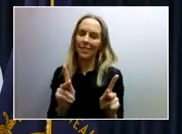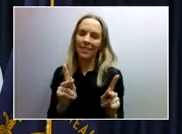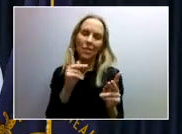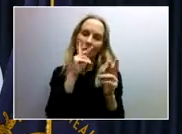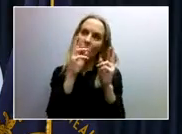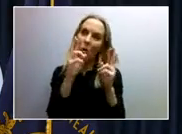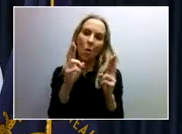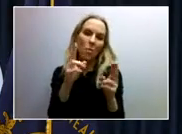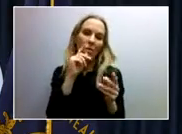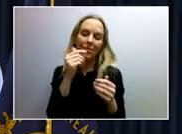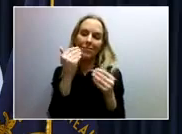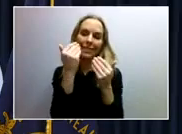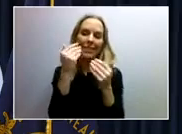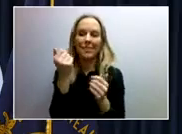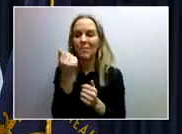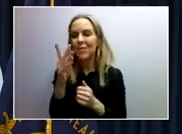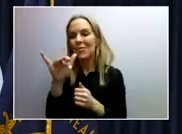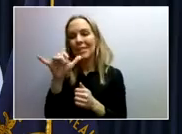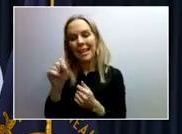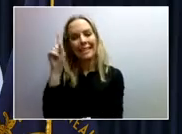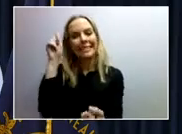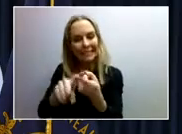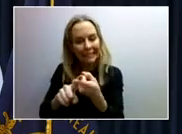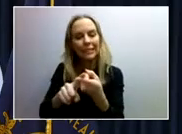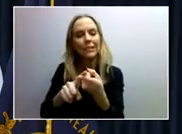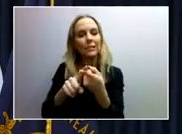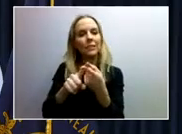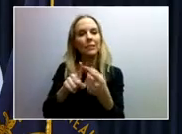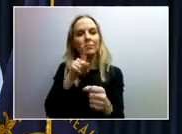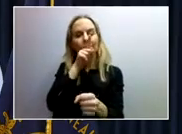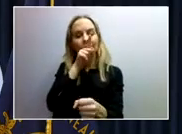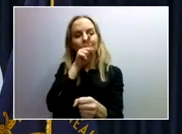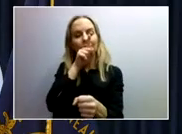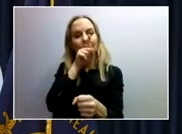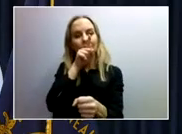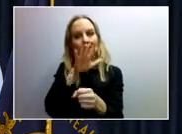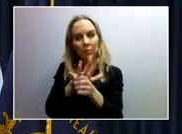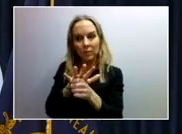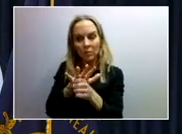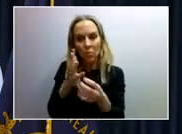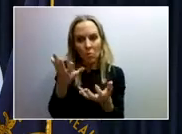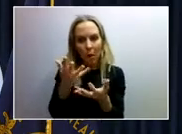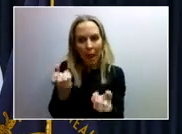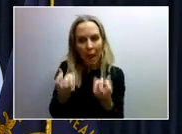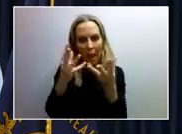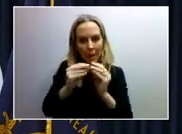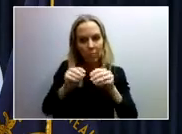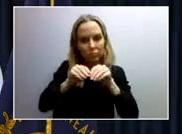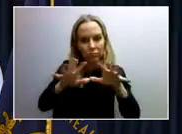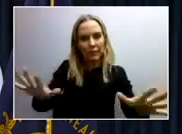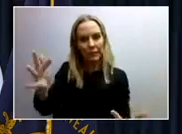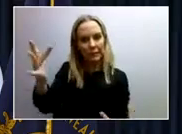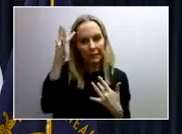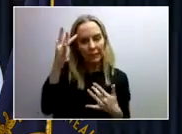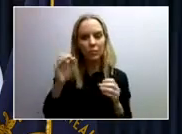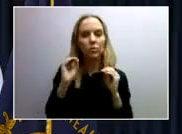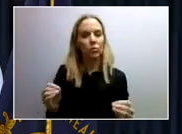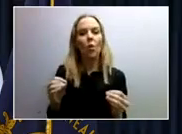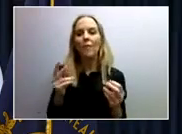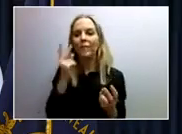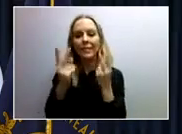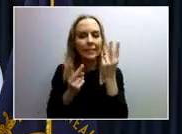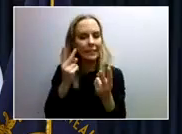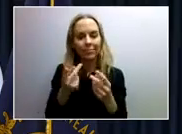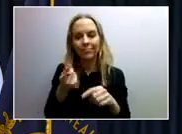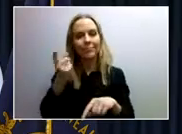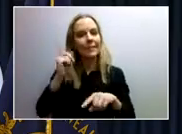days, but at least until we get a firm grasp on the outbreak. So it's going to be no visitation, including virtual, because we can't move